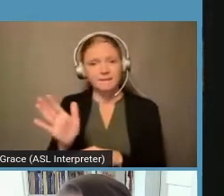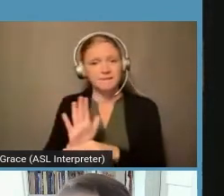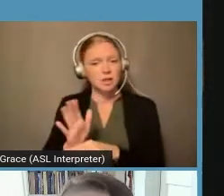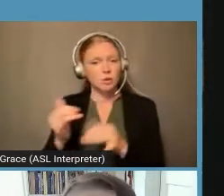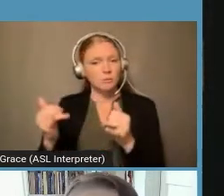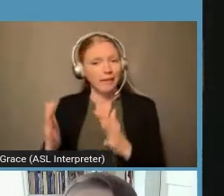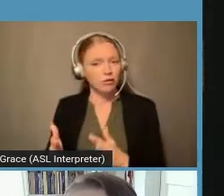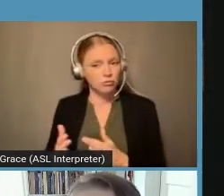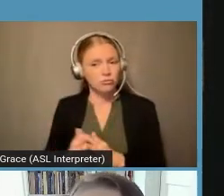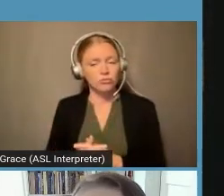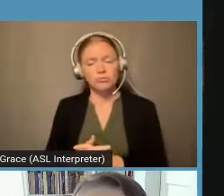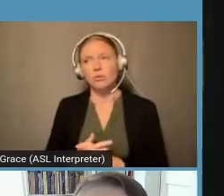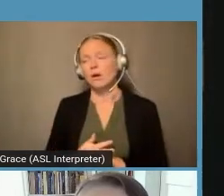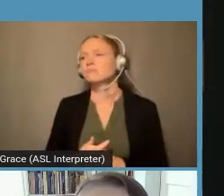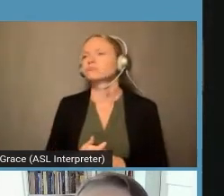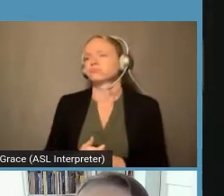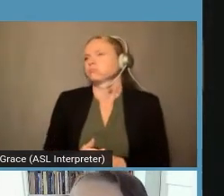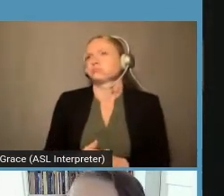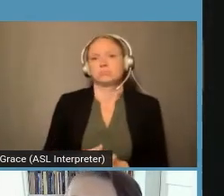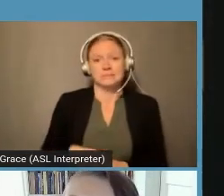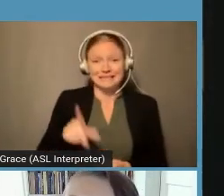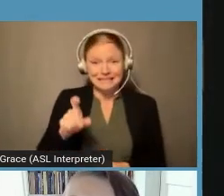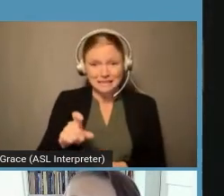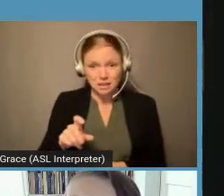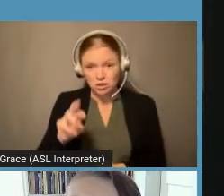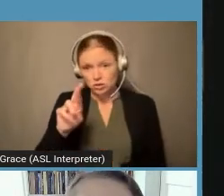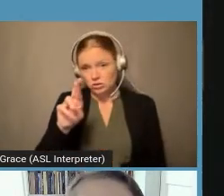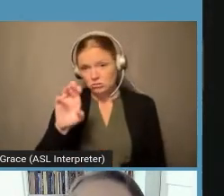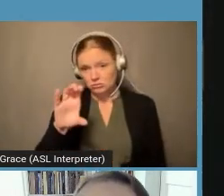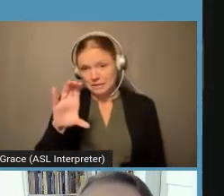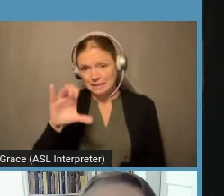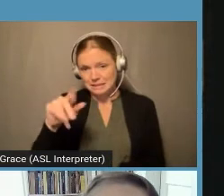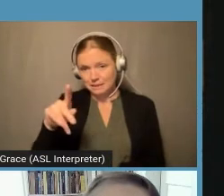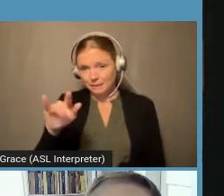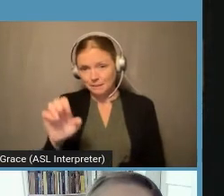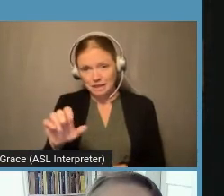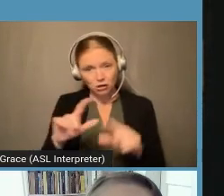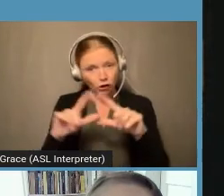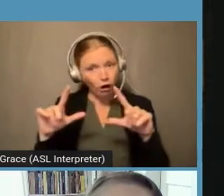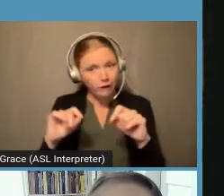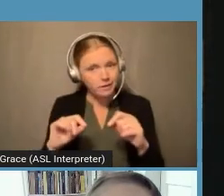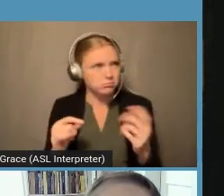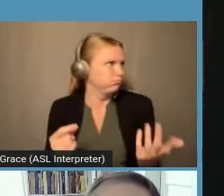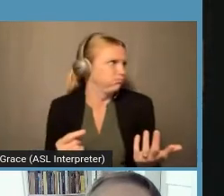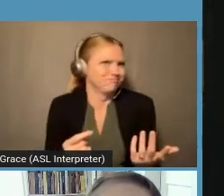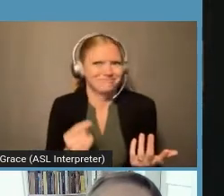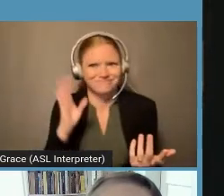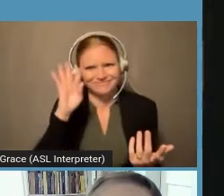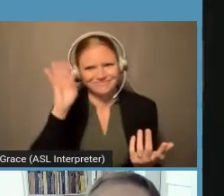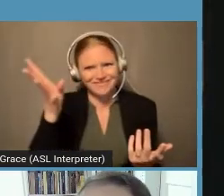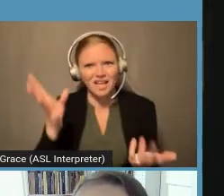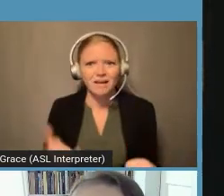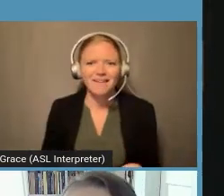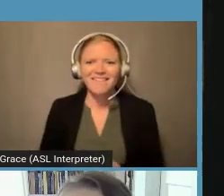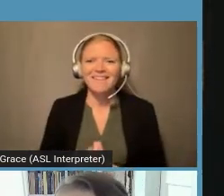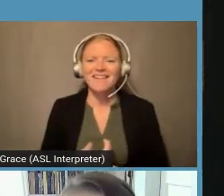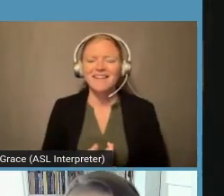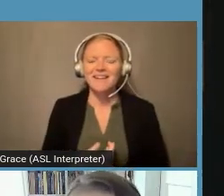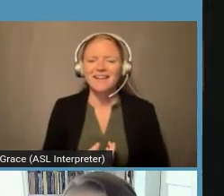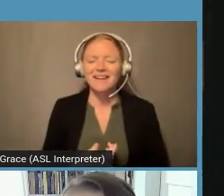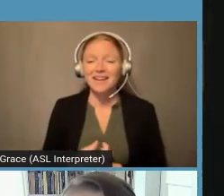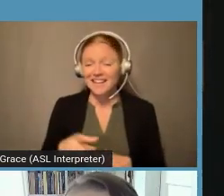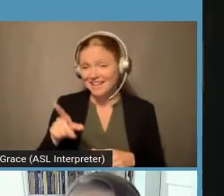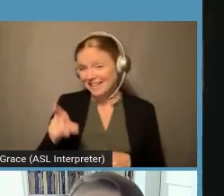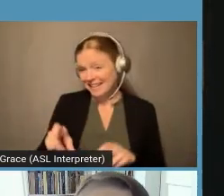things like, I don't know, do you need recipe cards? Do you need to be able to look at an object